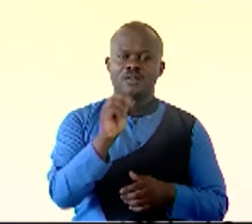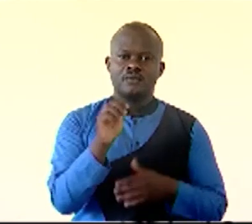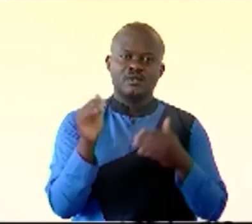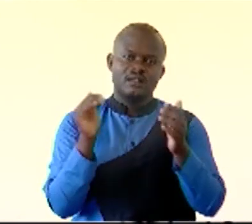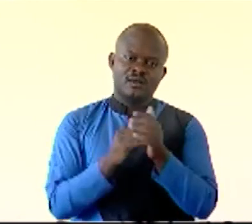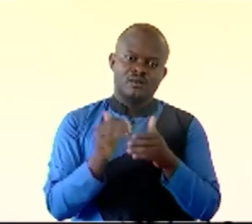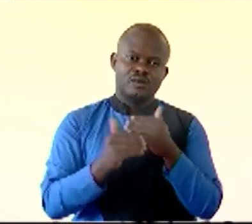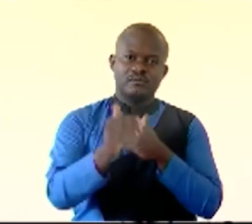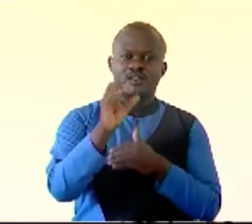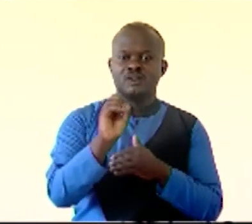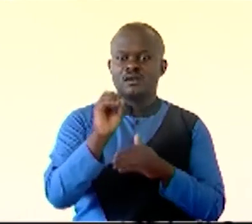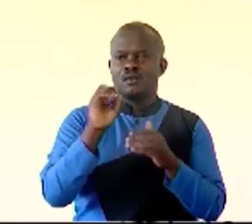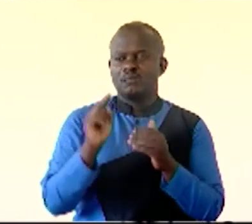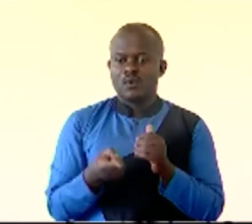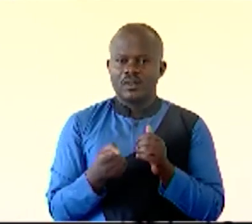be